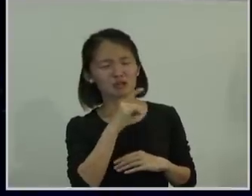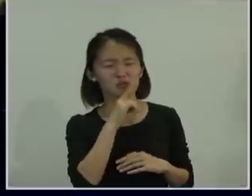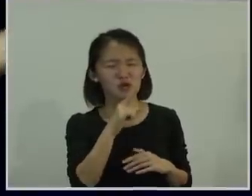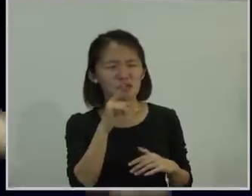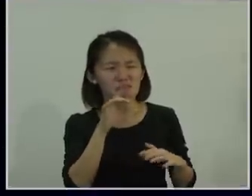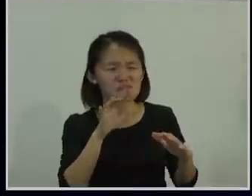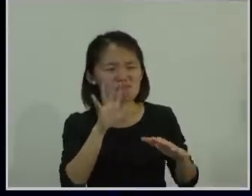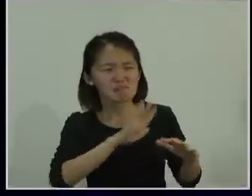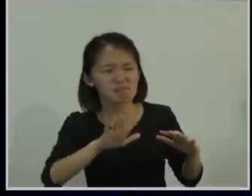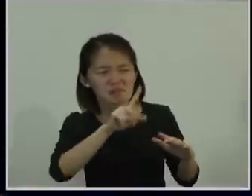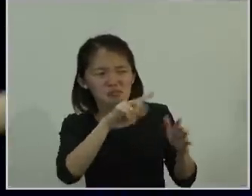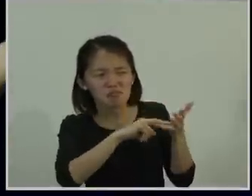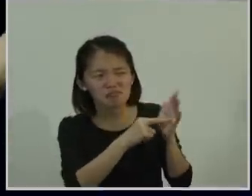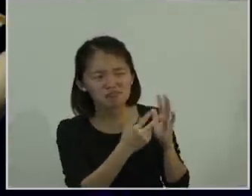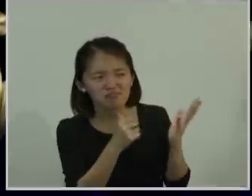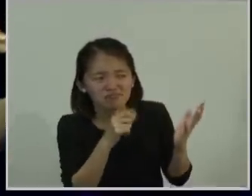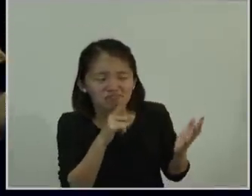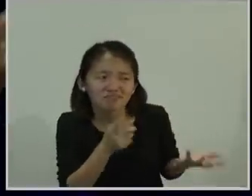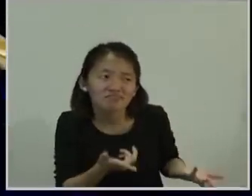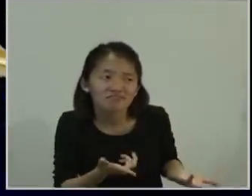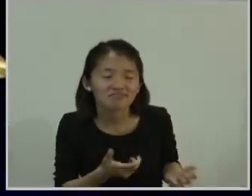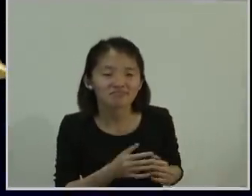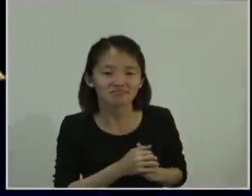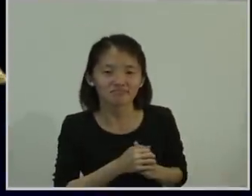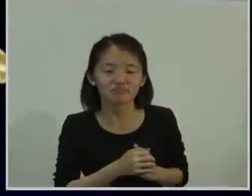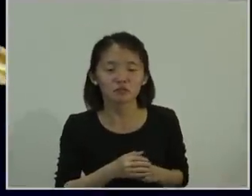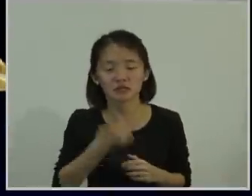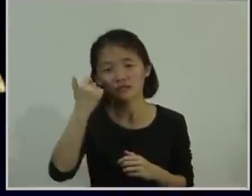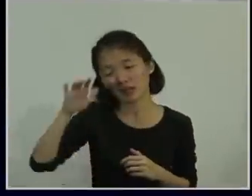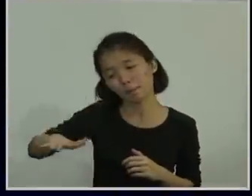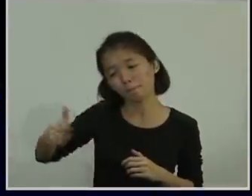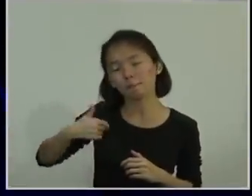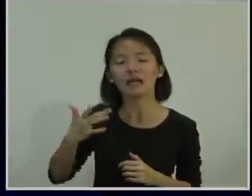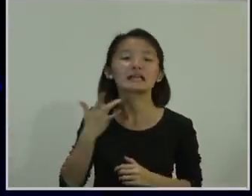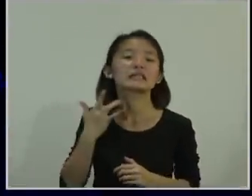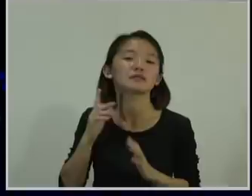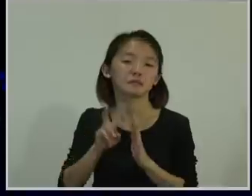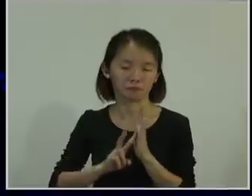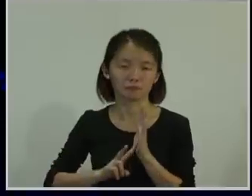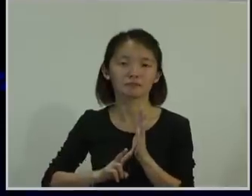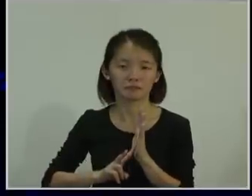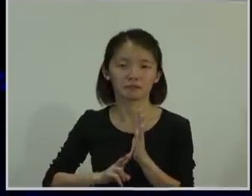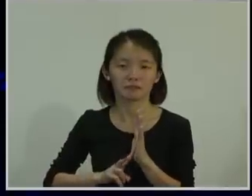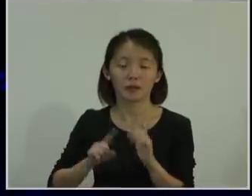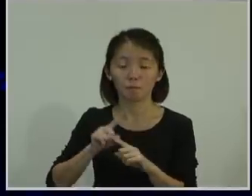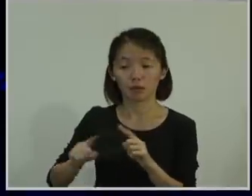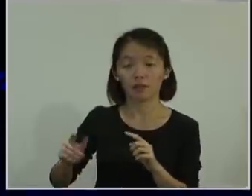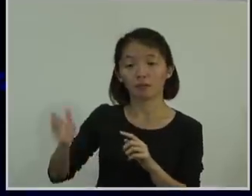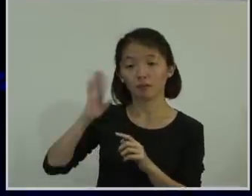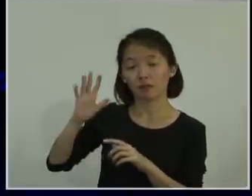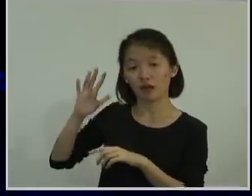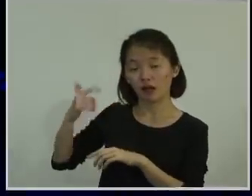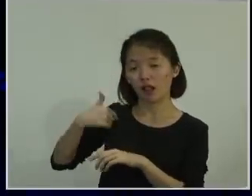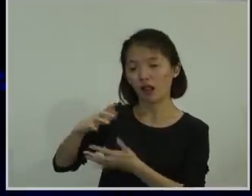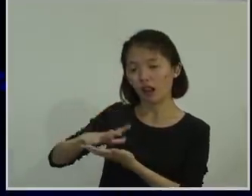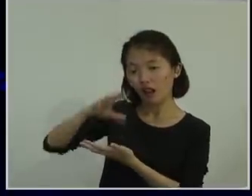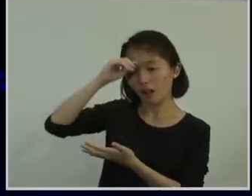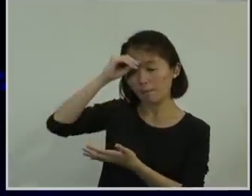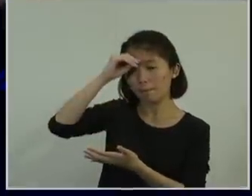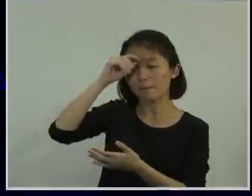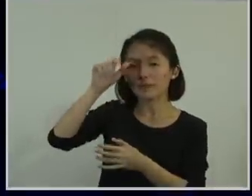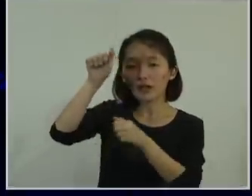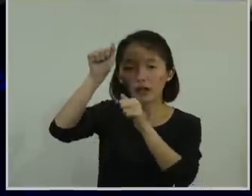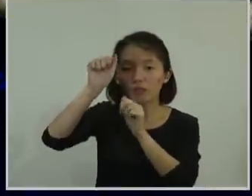But that's when I also learned that adoration and affirmation had to be earned. And throughout